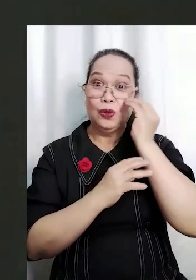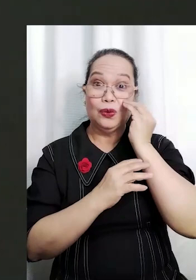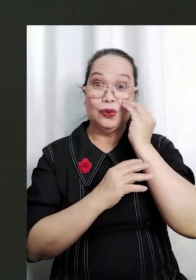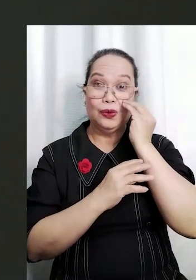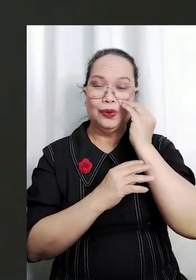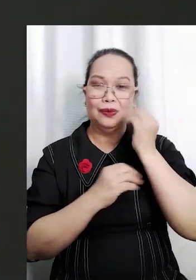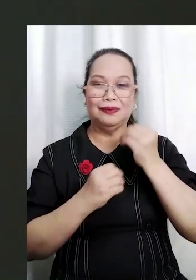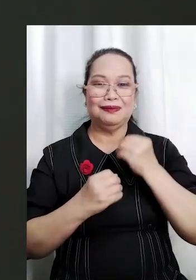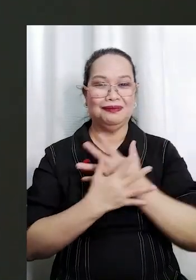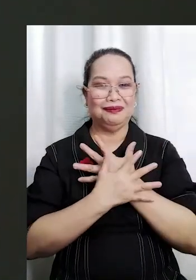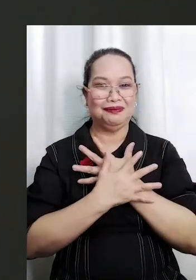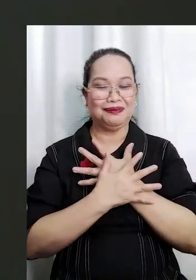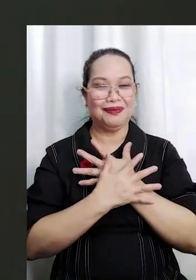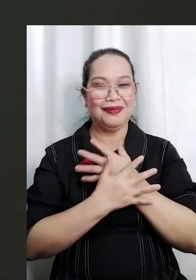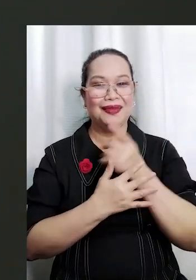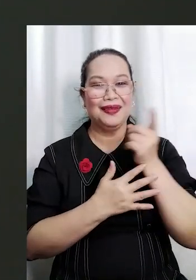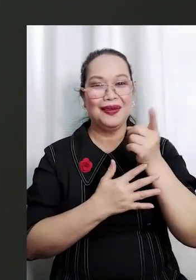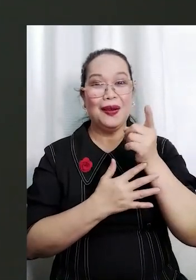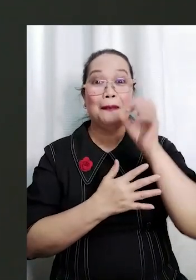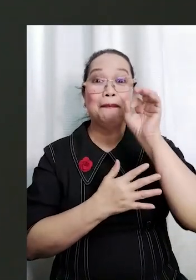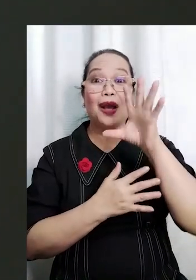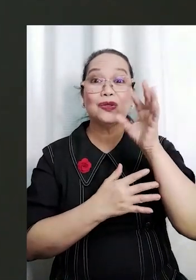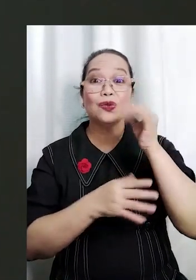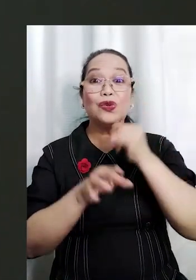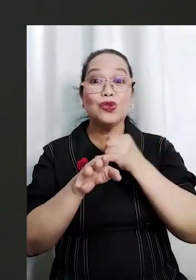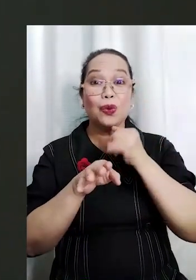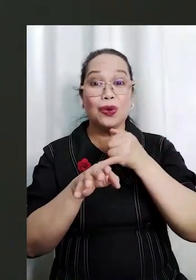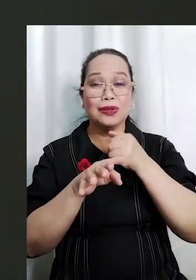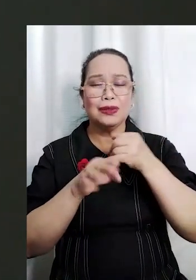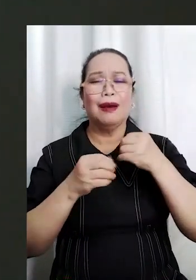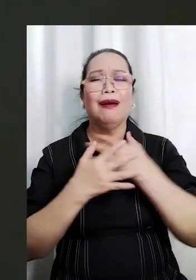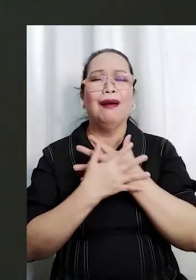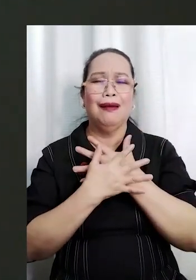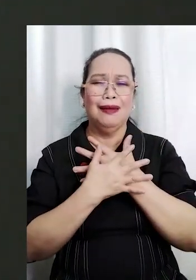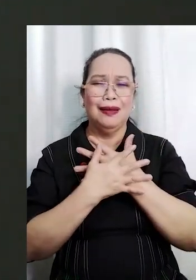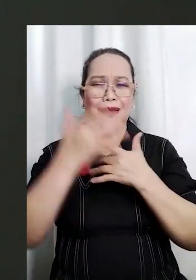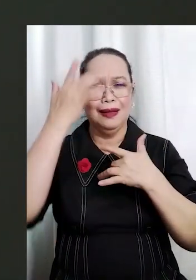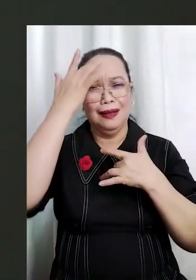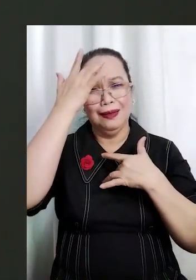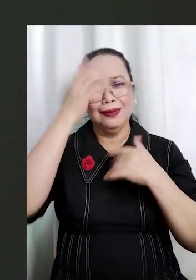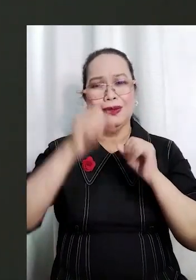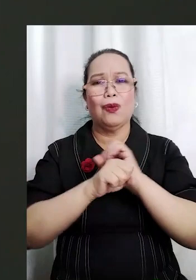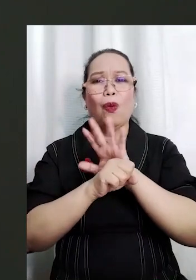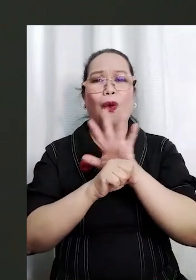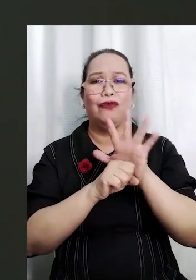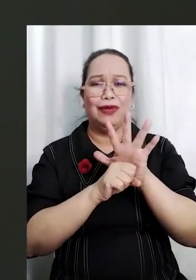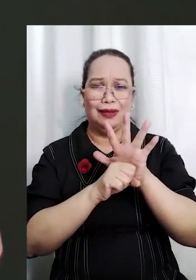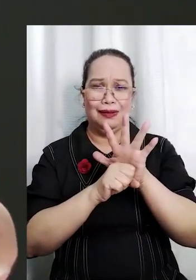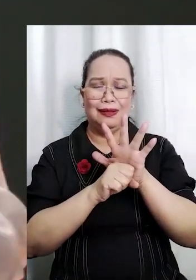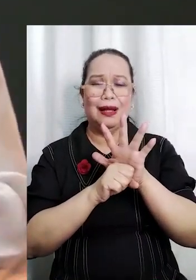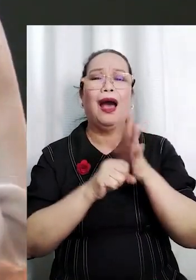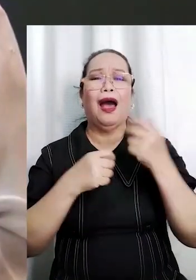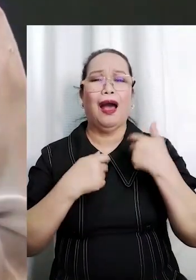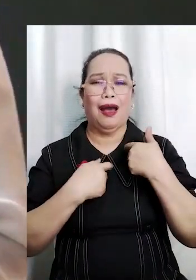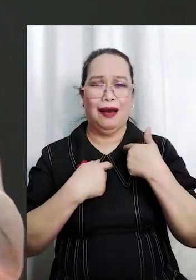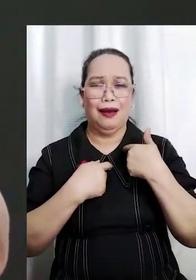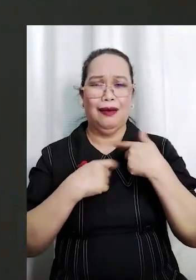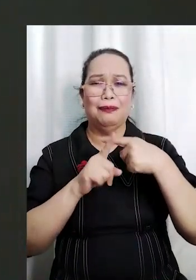Alam po ninyo, natakot talaga ako nang nagkasakit ako ng COVID-19 disease.